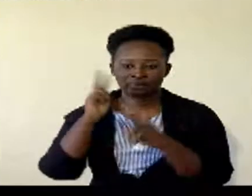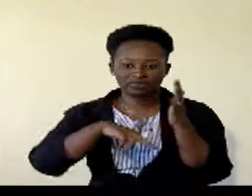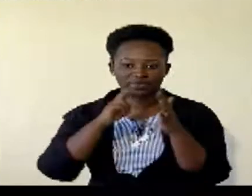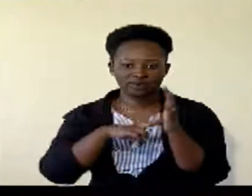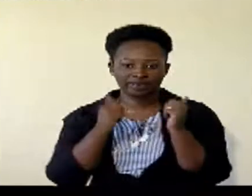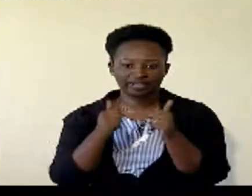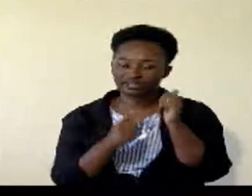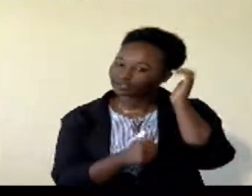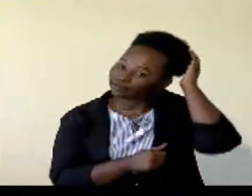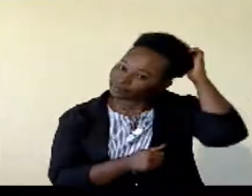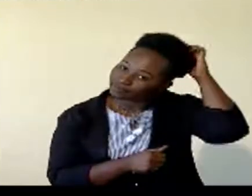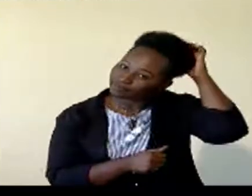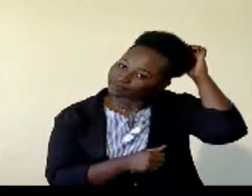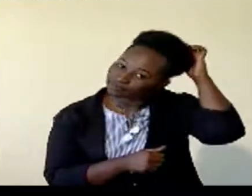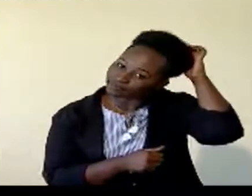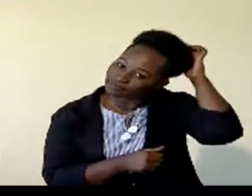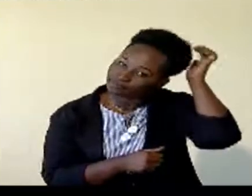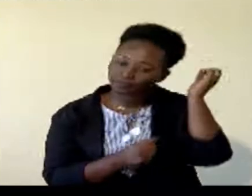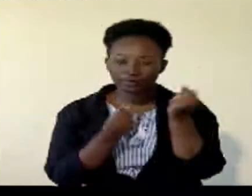me. The car